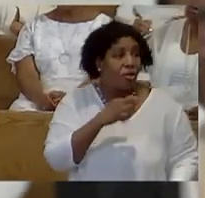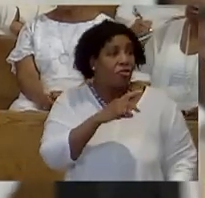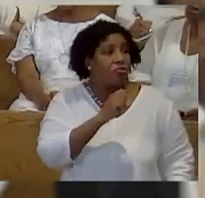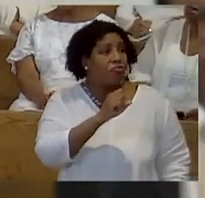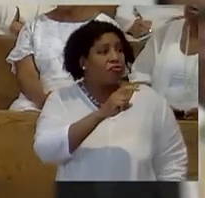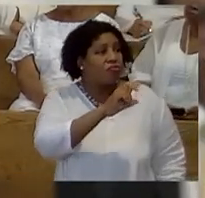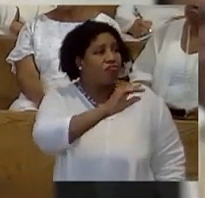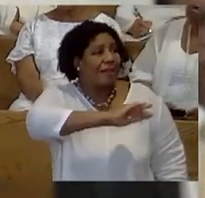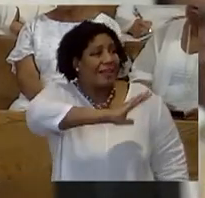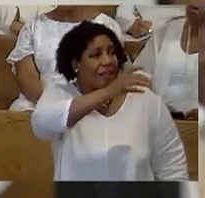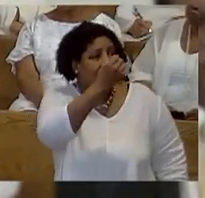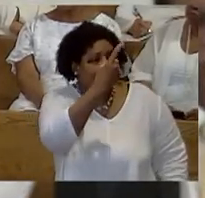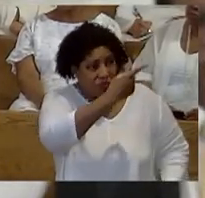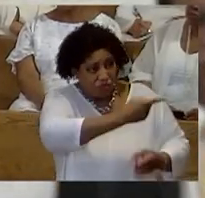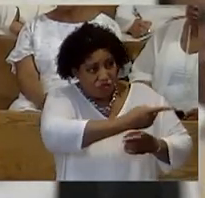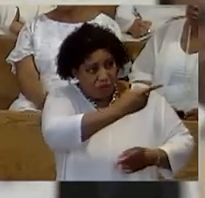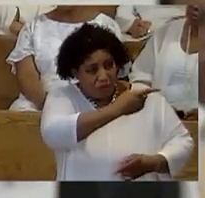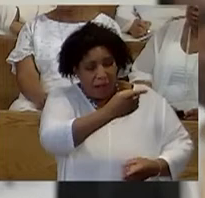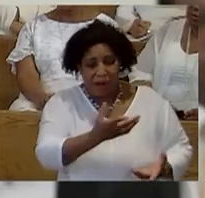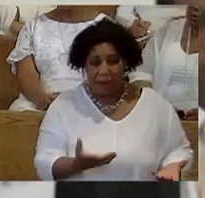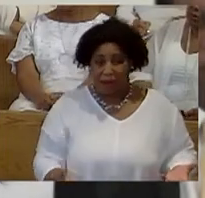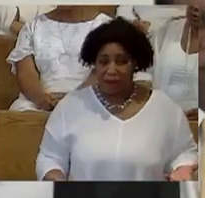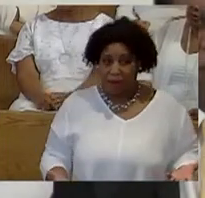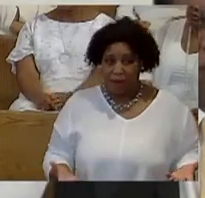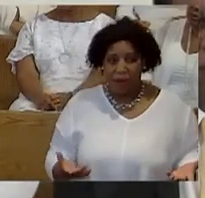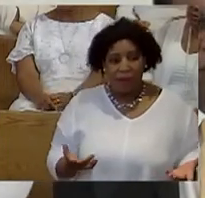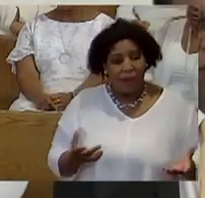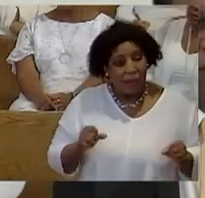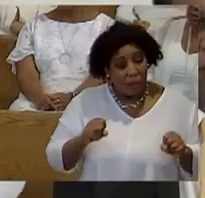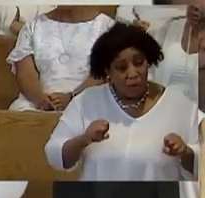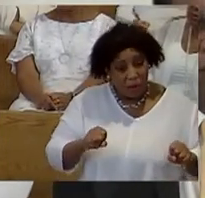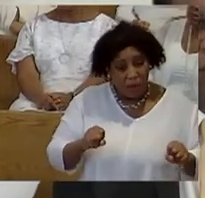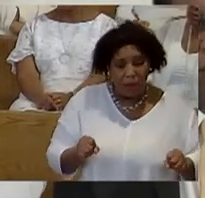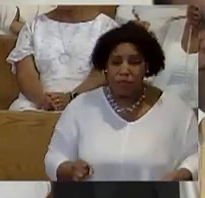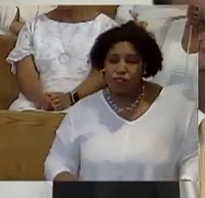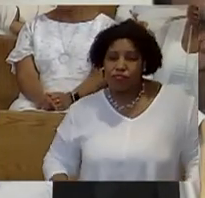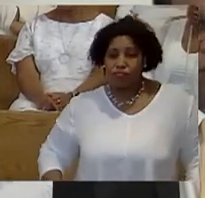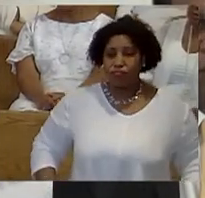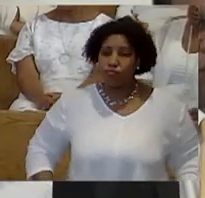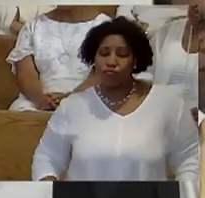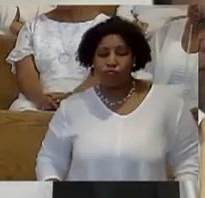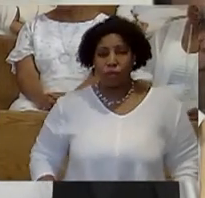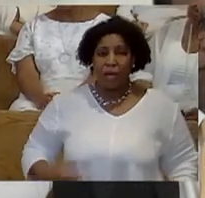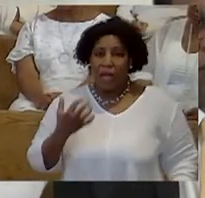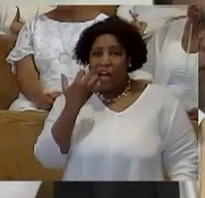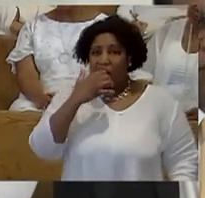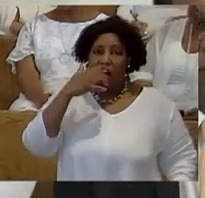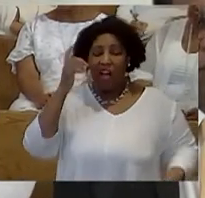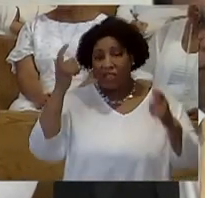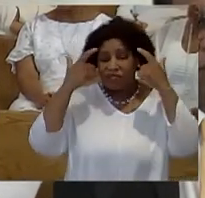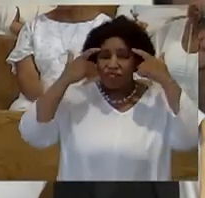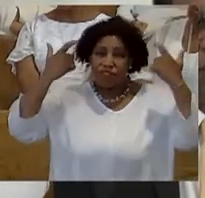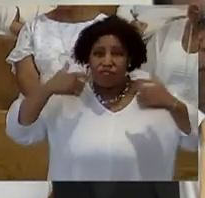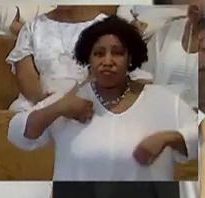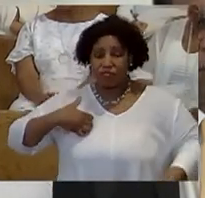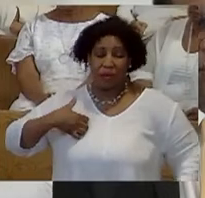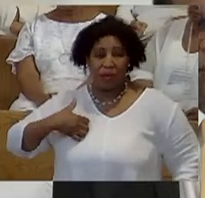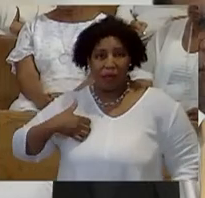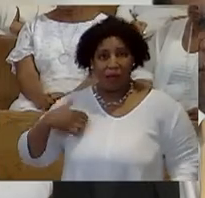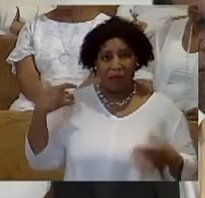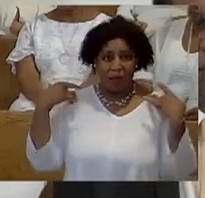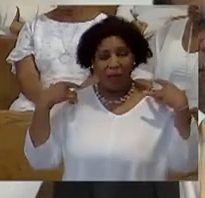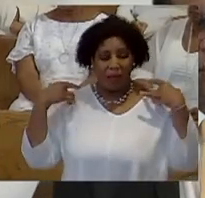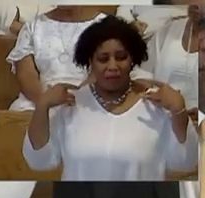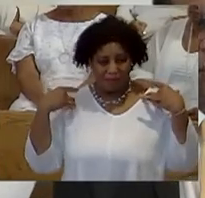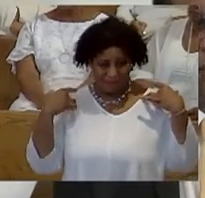I understand what you're saying, because see, we can be the biggest, the baddest person ever in this life. And